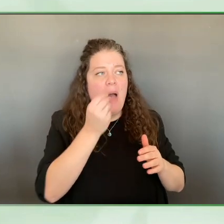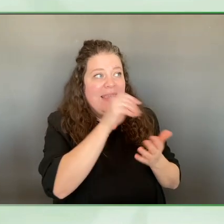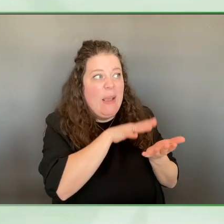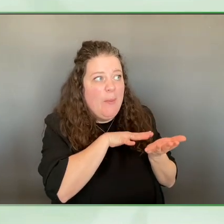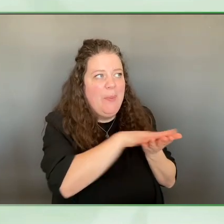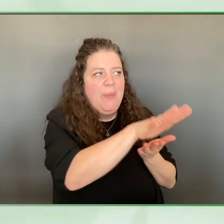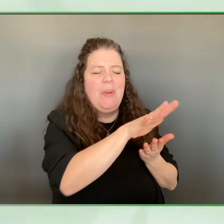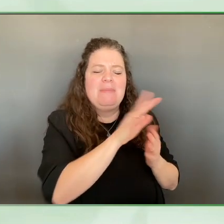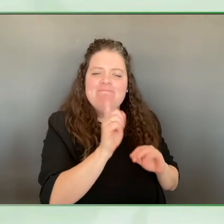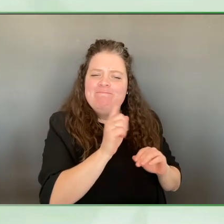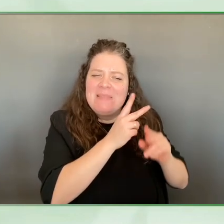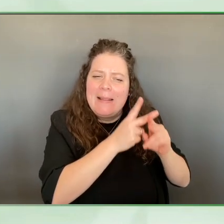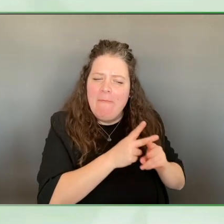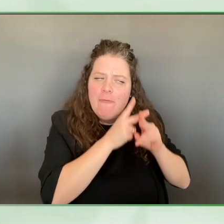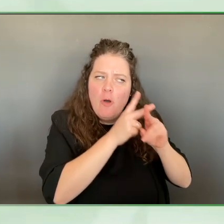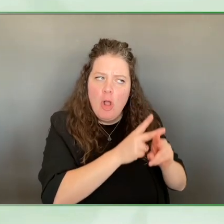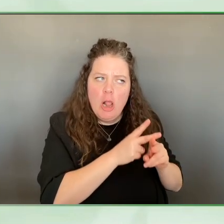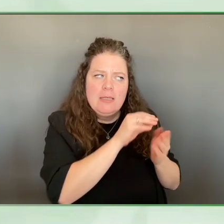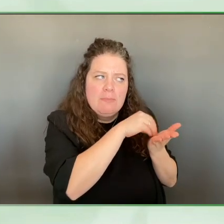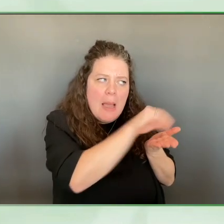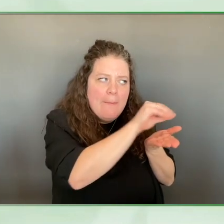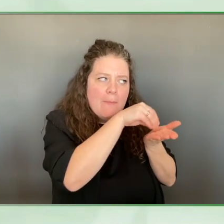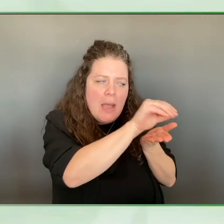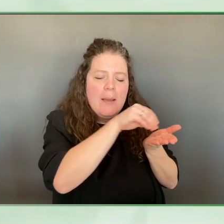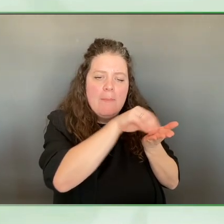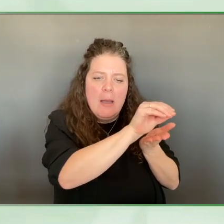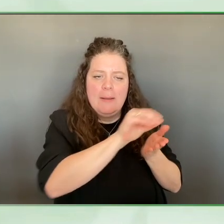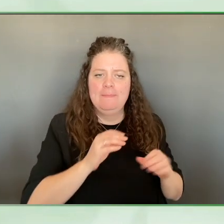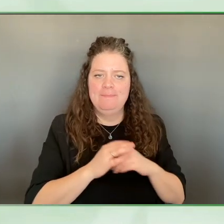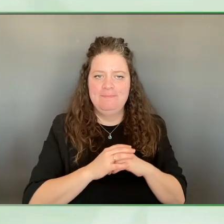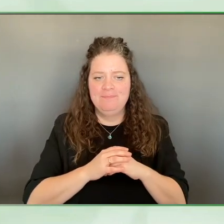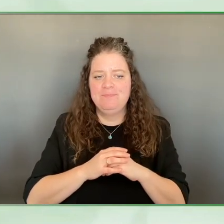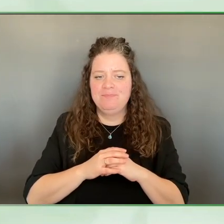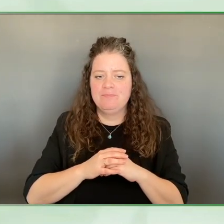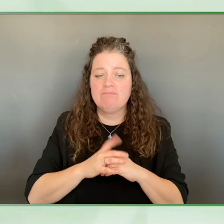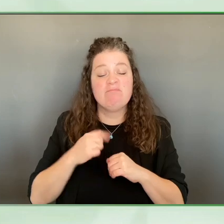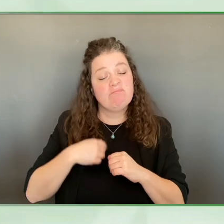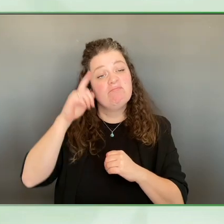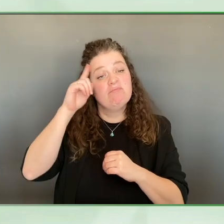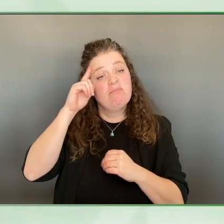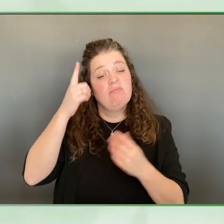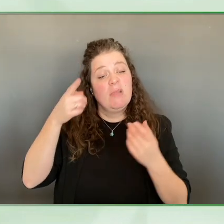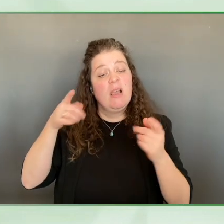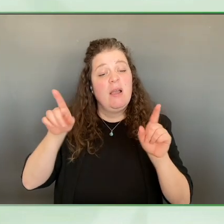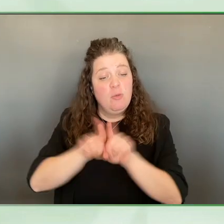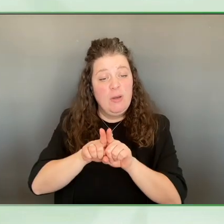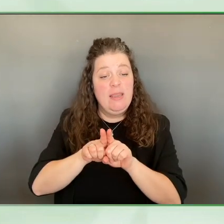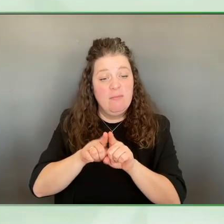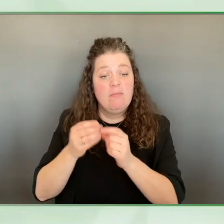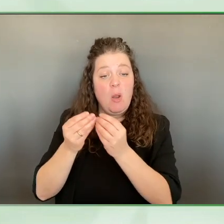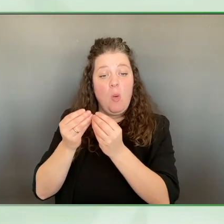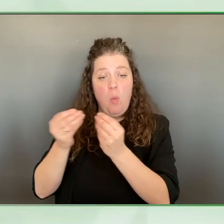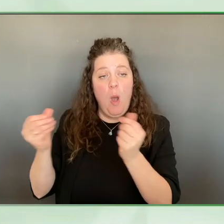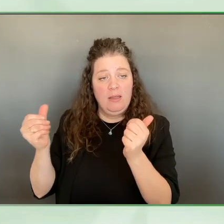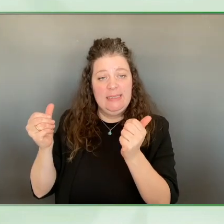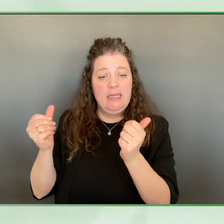Another way, I agree with quality shouldn't and can be lowered. So